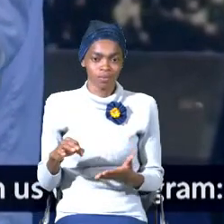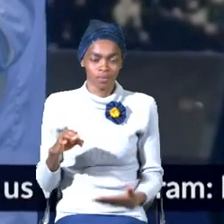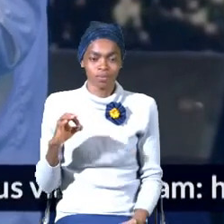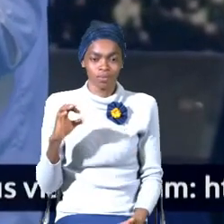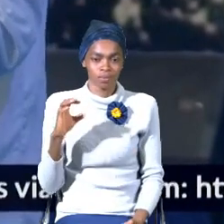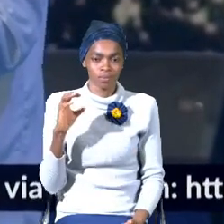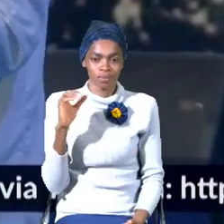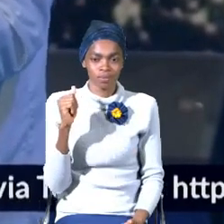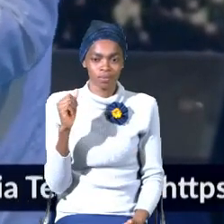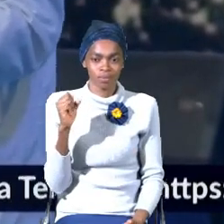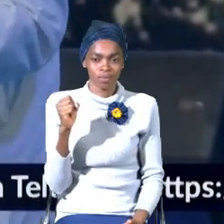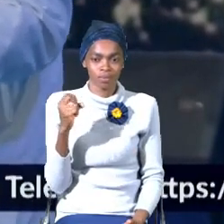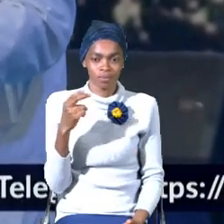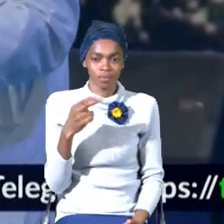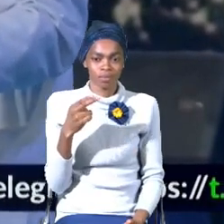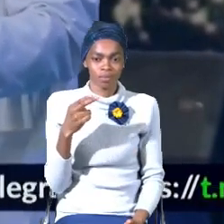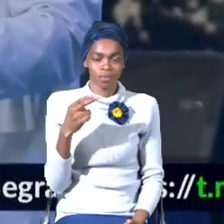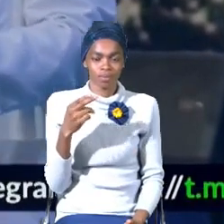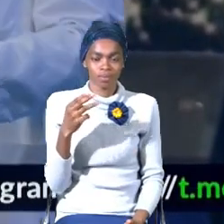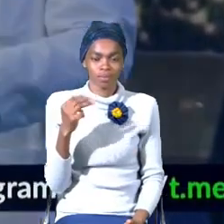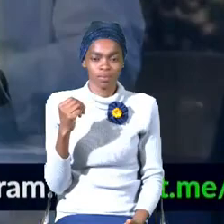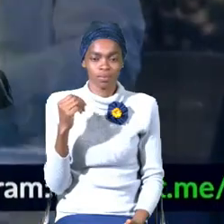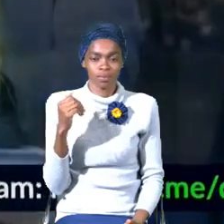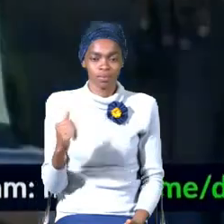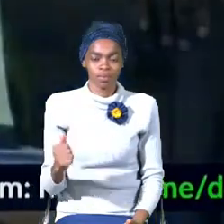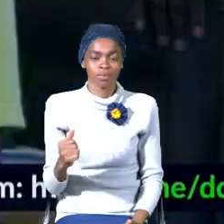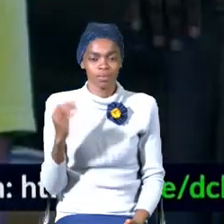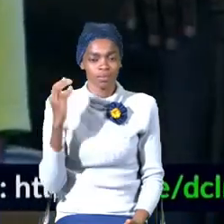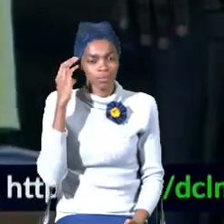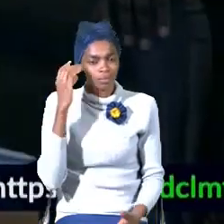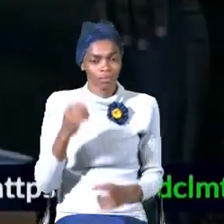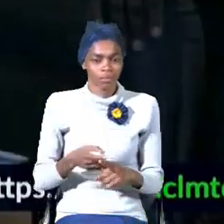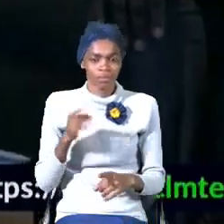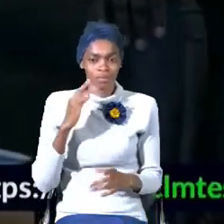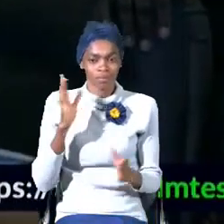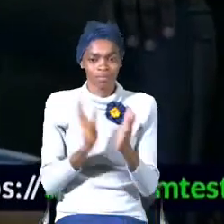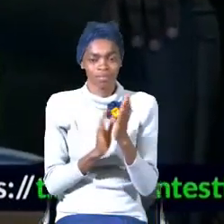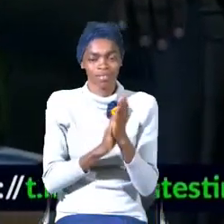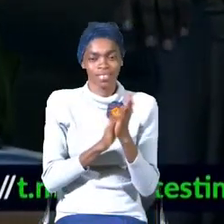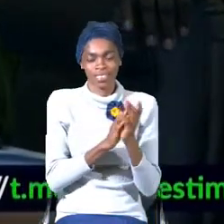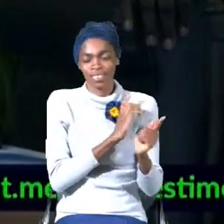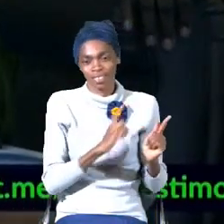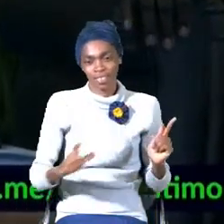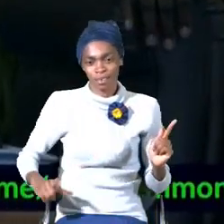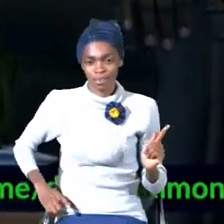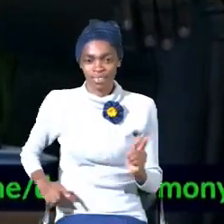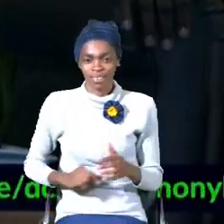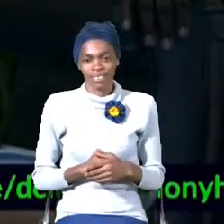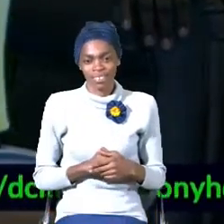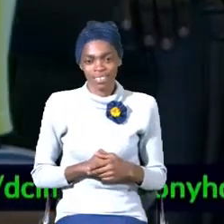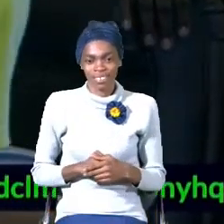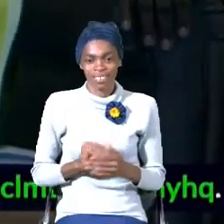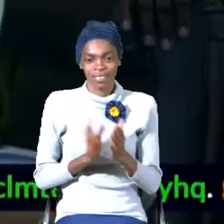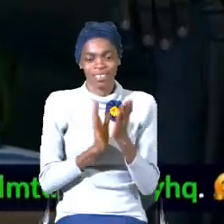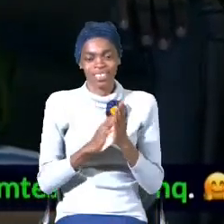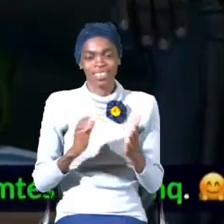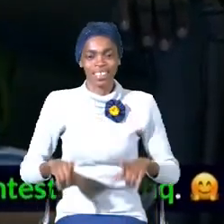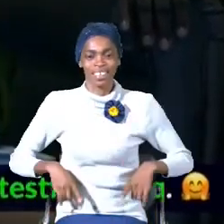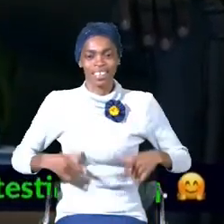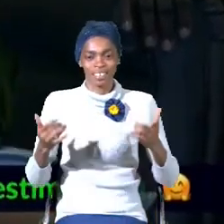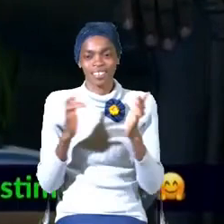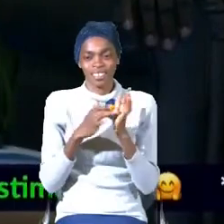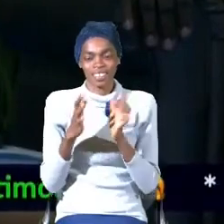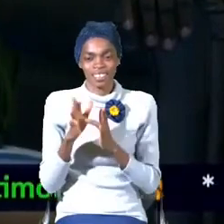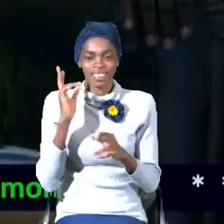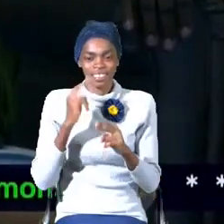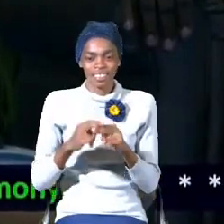miracle. Let's hear her testimony. Praise the Lord. Praise the living Jesus. My name is